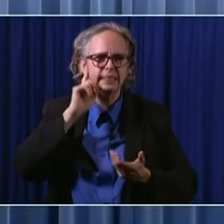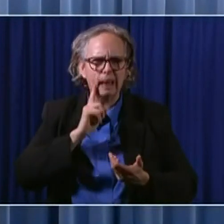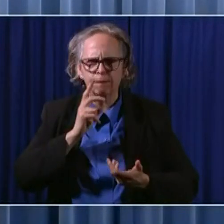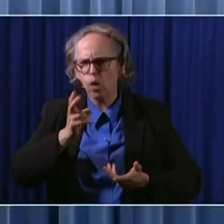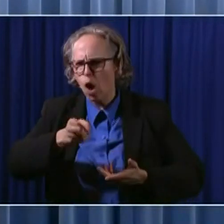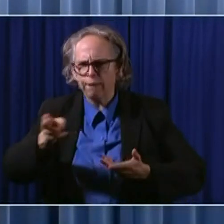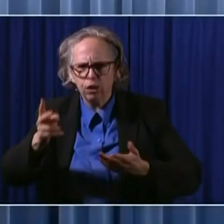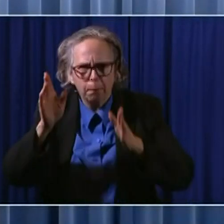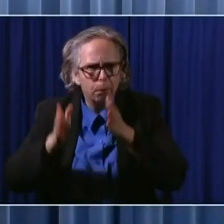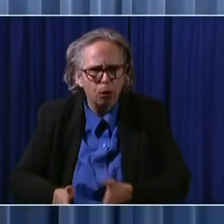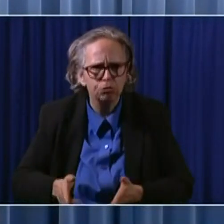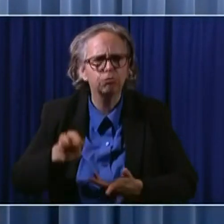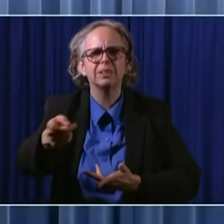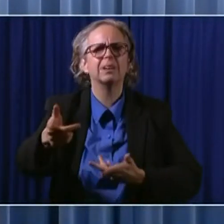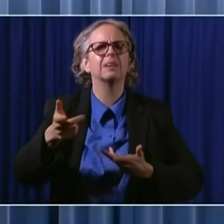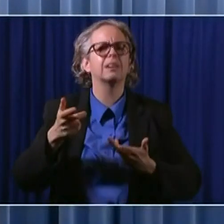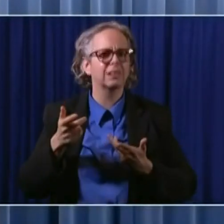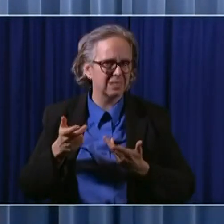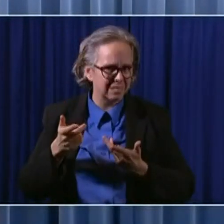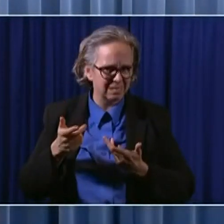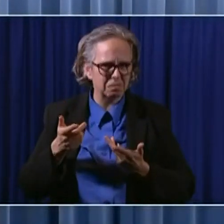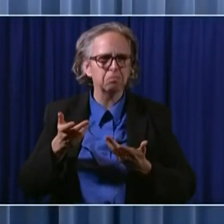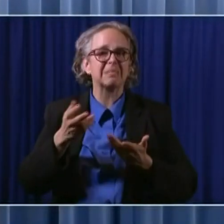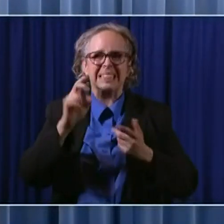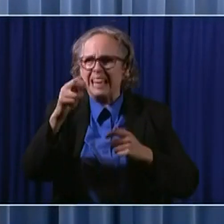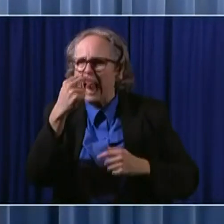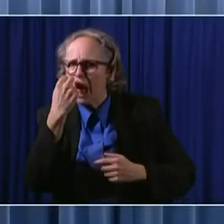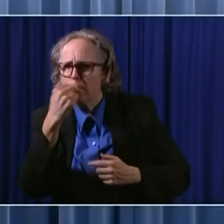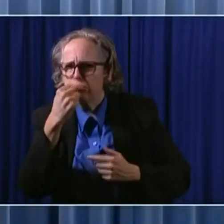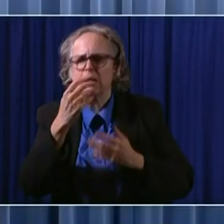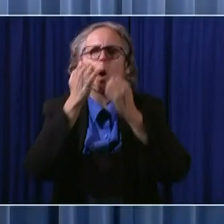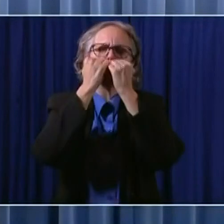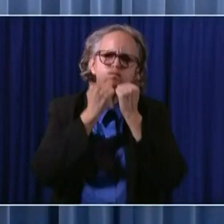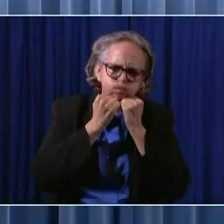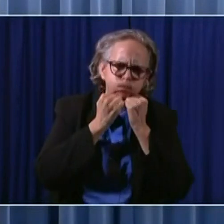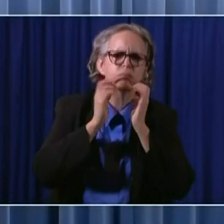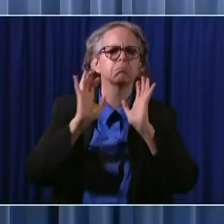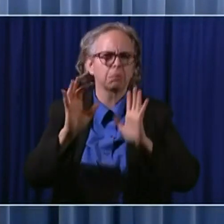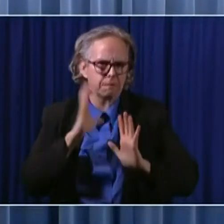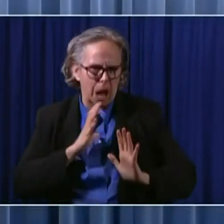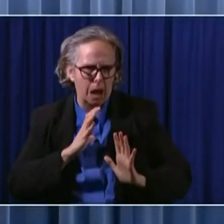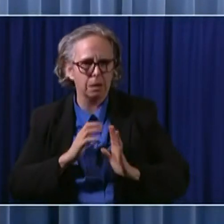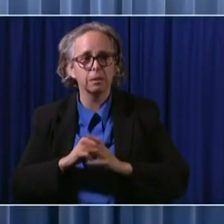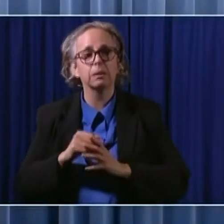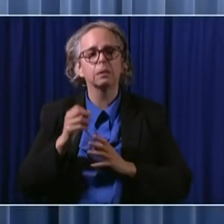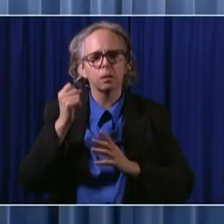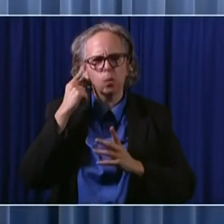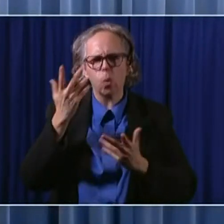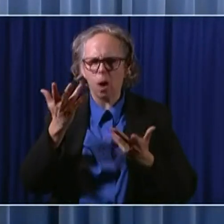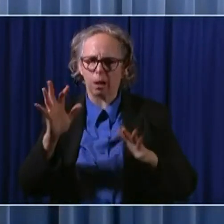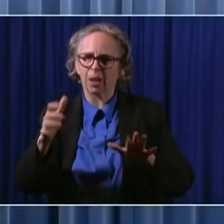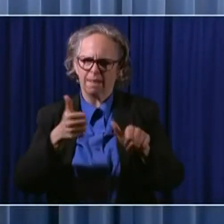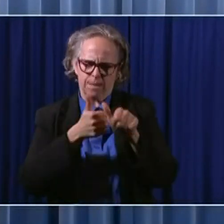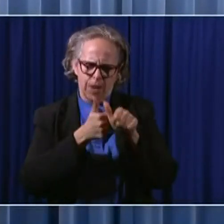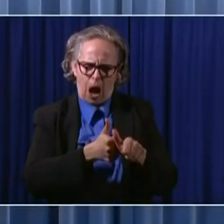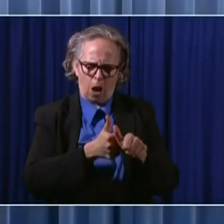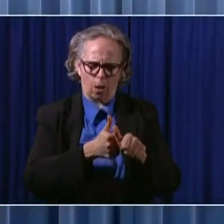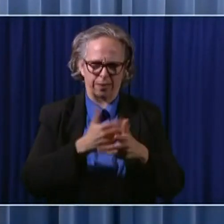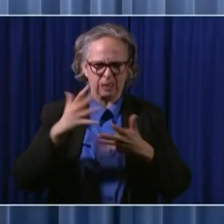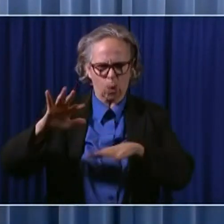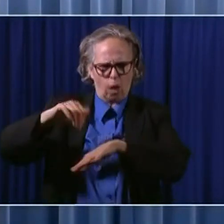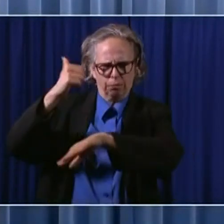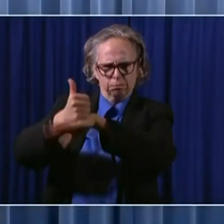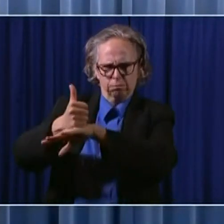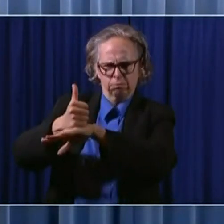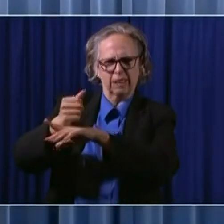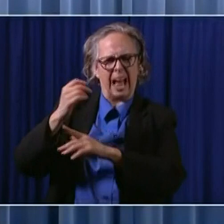your own office or your personal workspace, or other similar measures. So we're going to basically follow the exceptions that have already been in existence